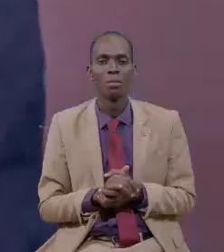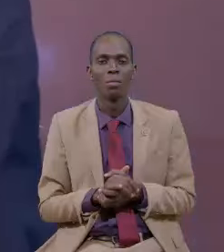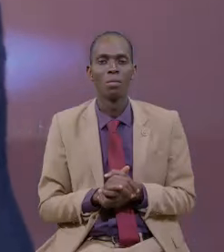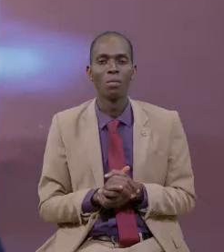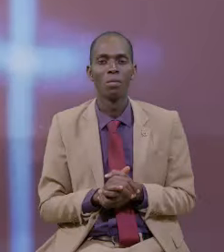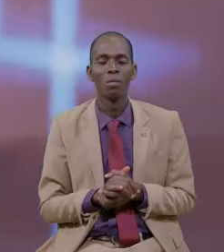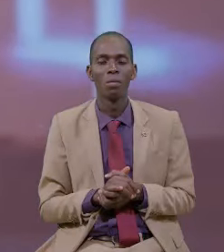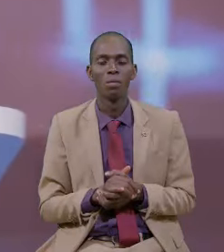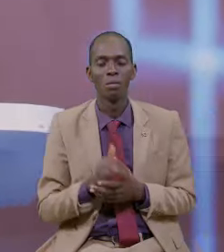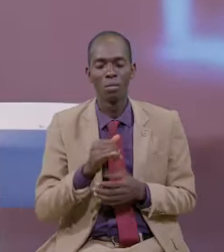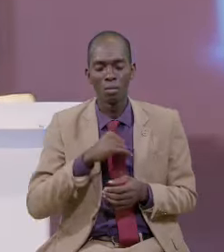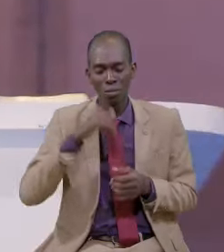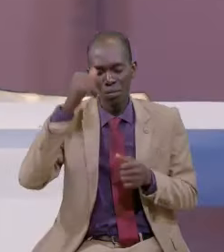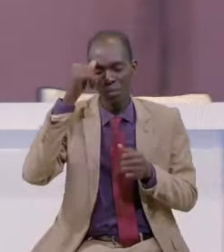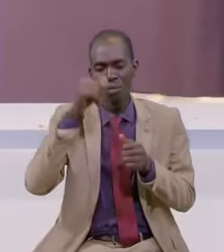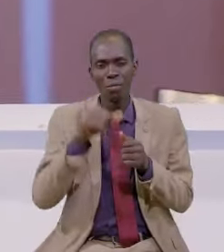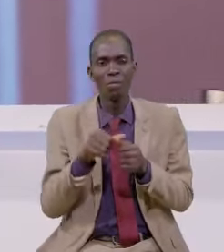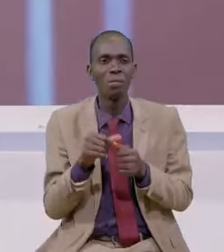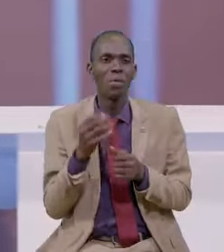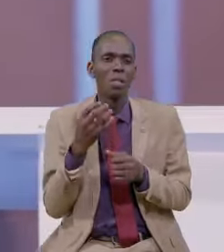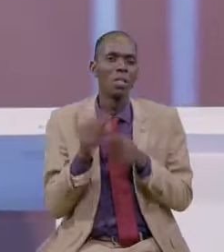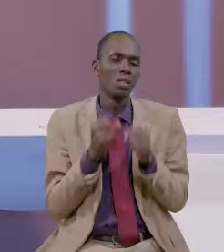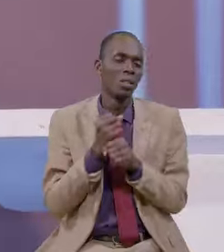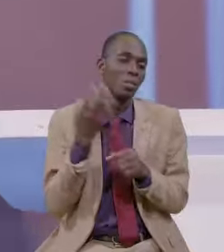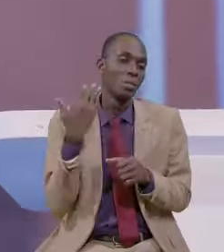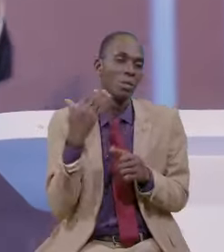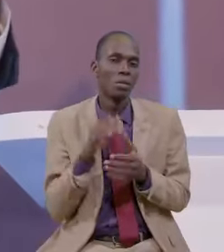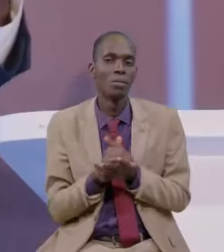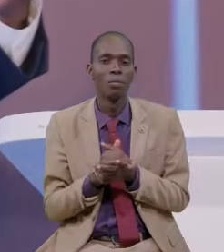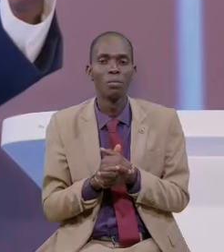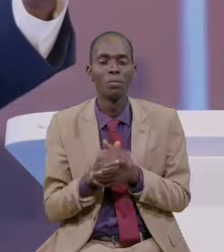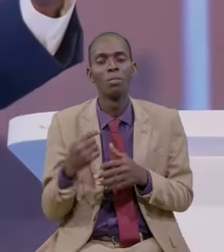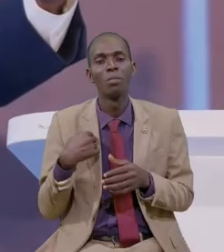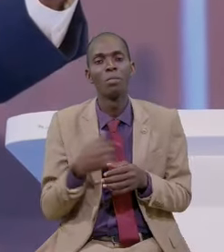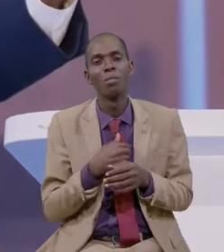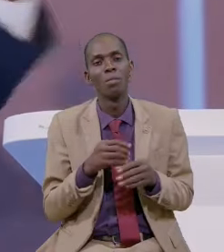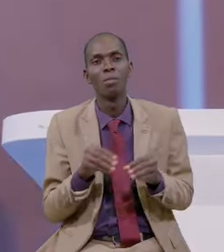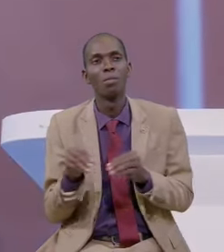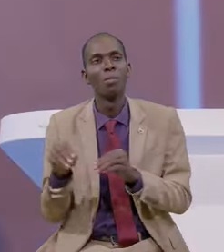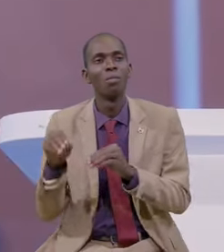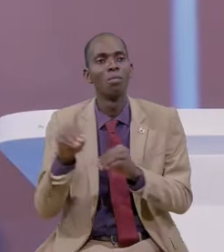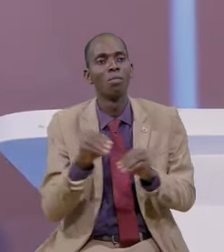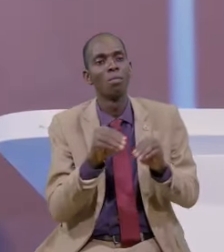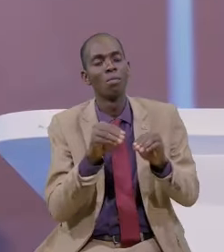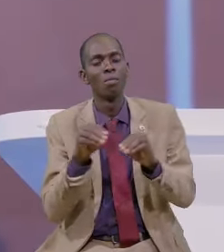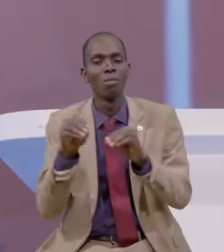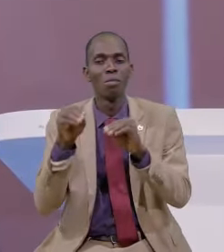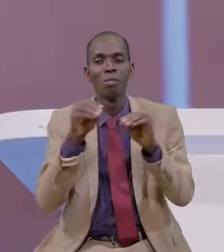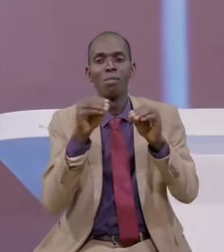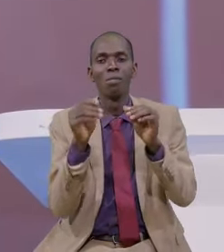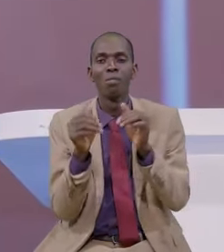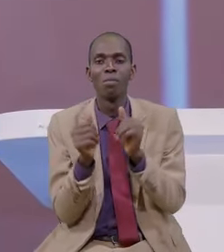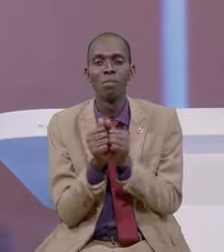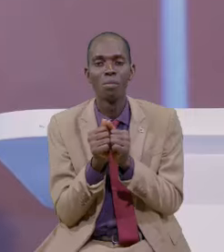I remember years ago, we were going around with